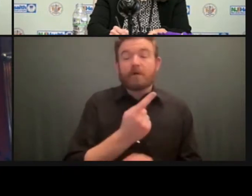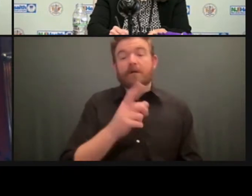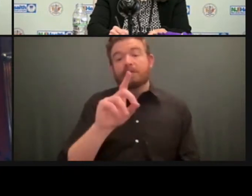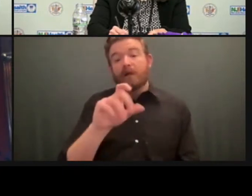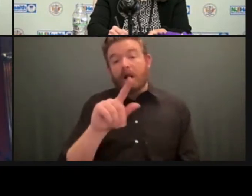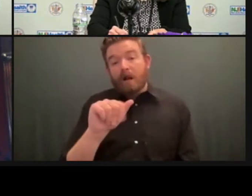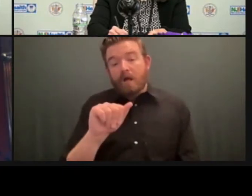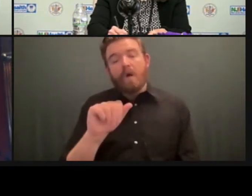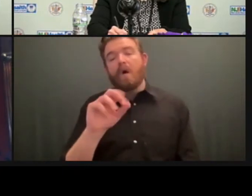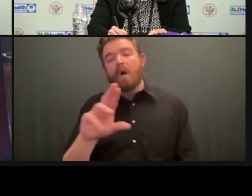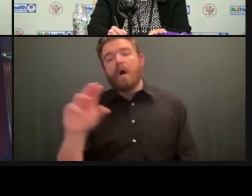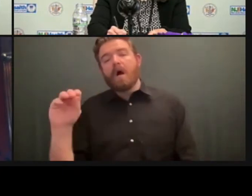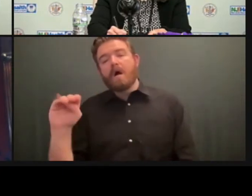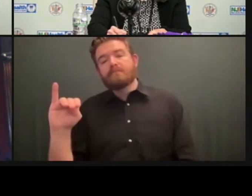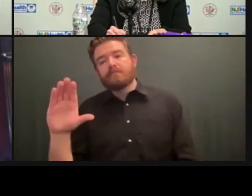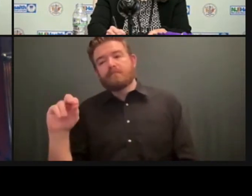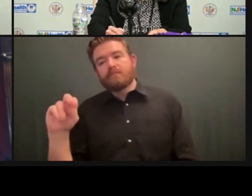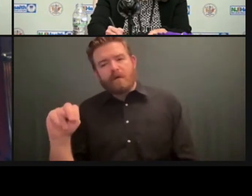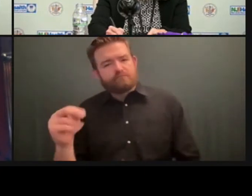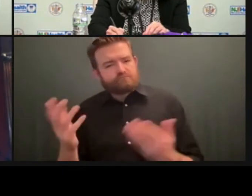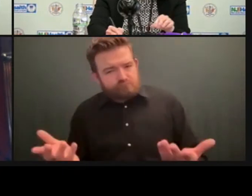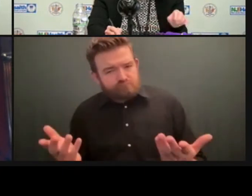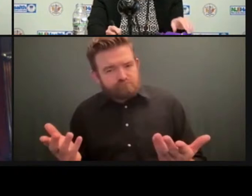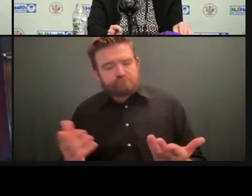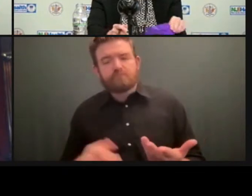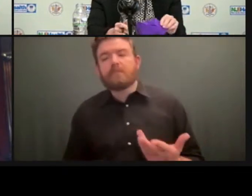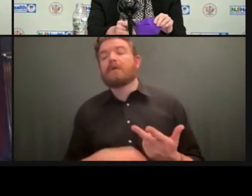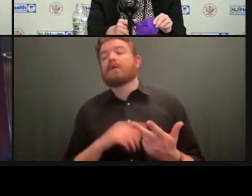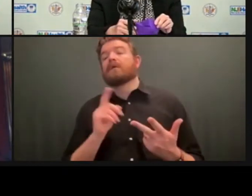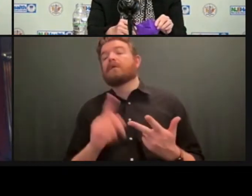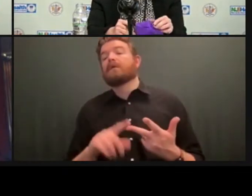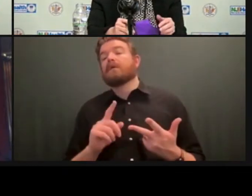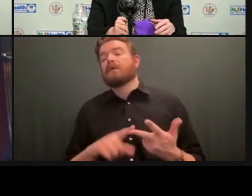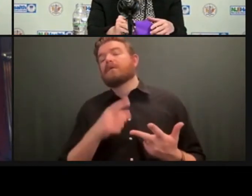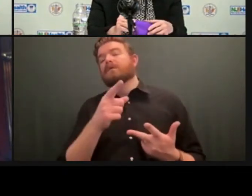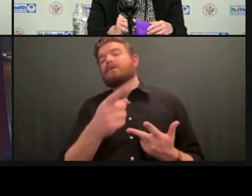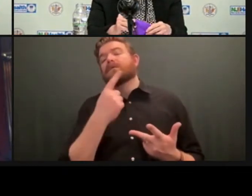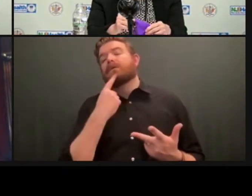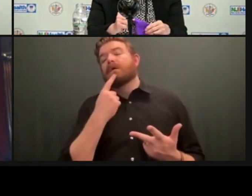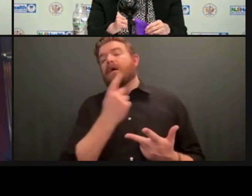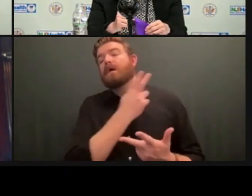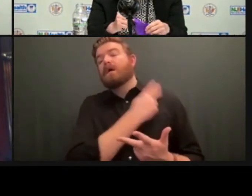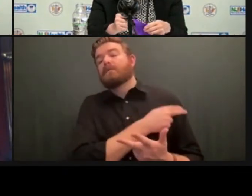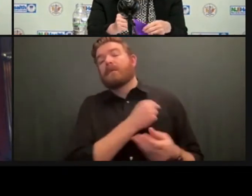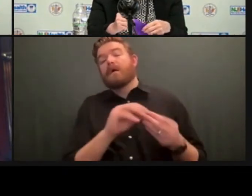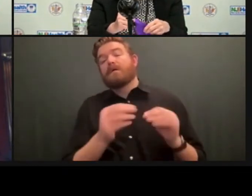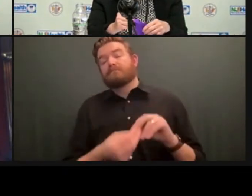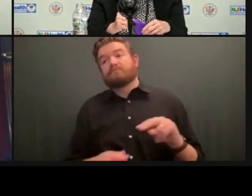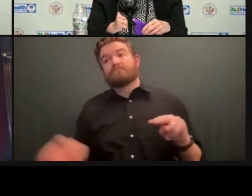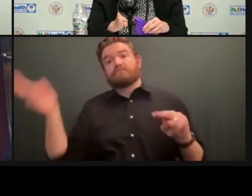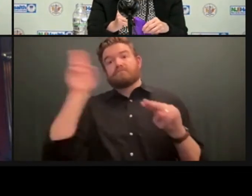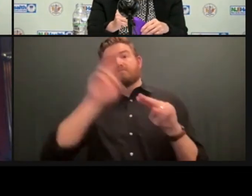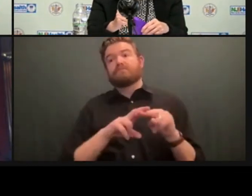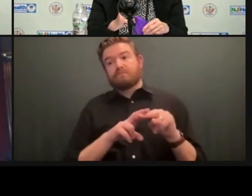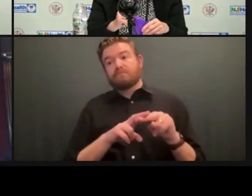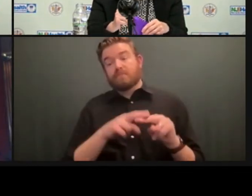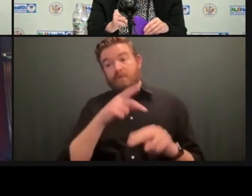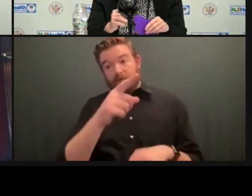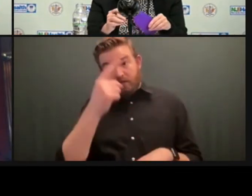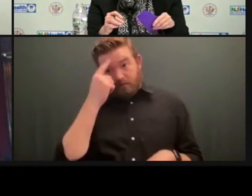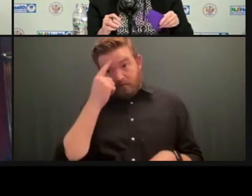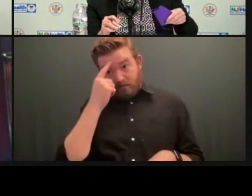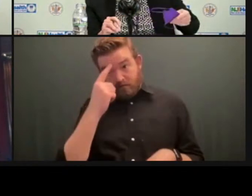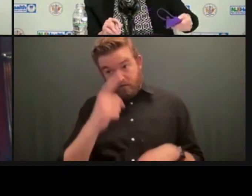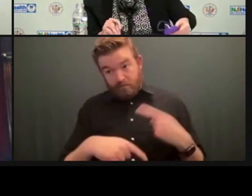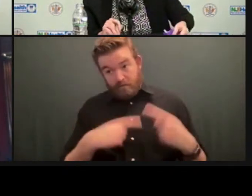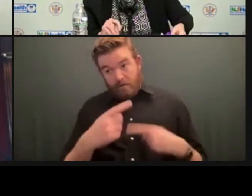have increased dramatically since the last time I asked you whether you were considering bringing back a ban on elective surgeries. And given